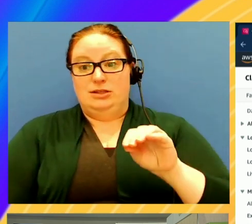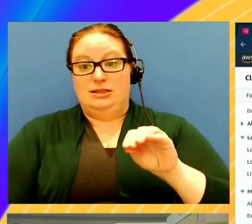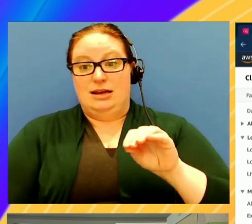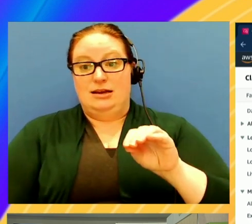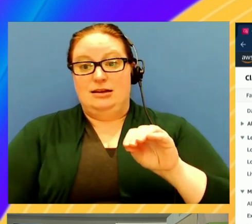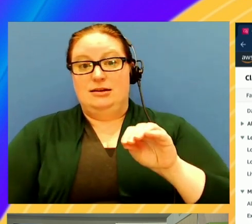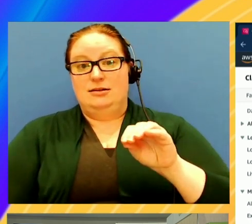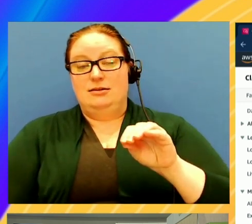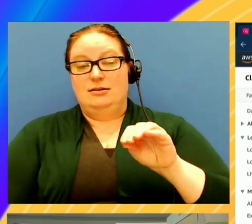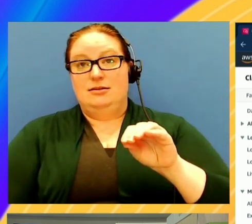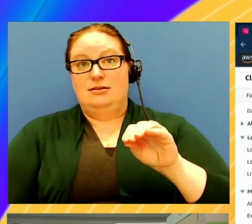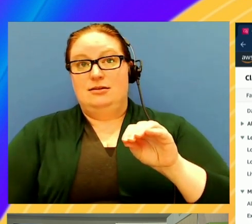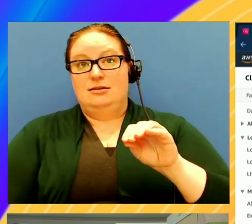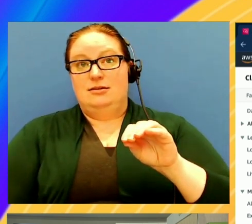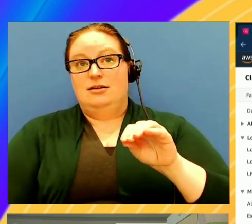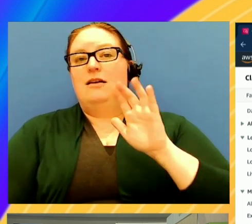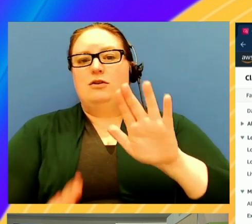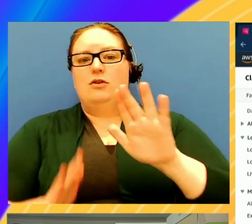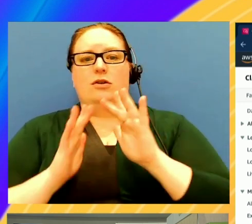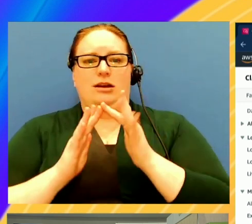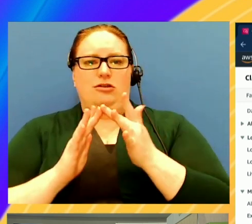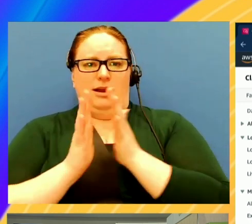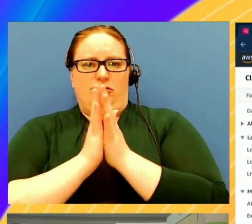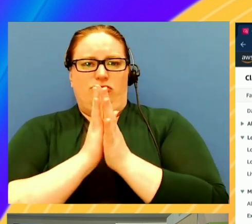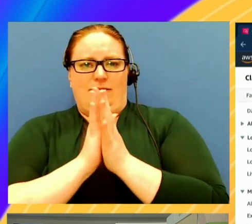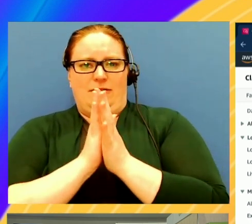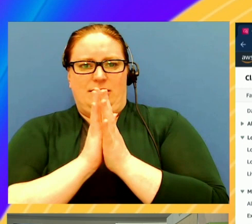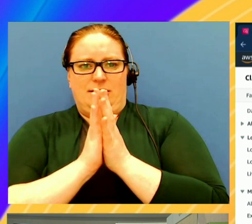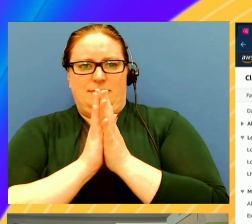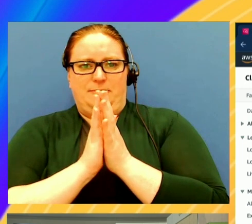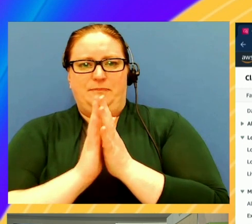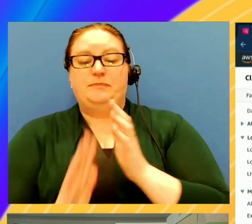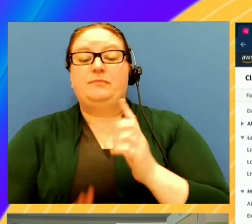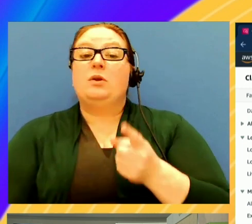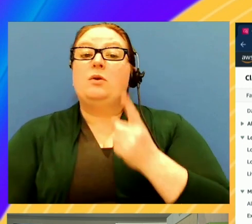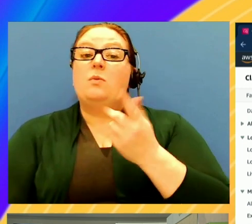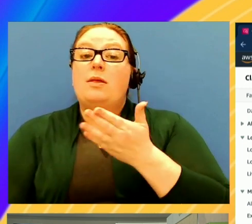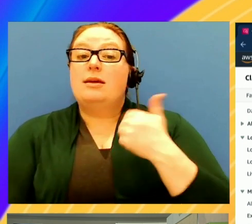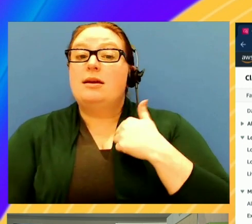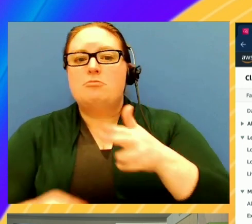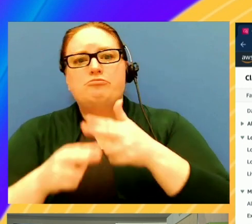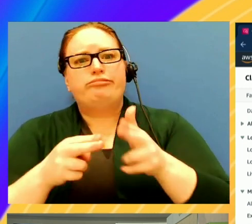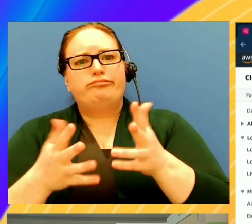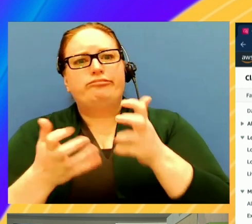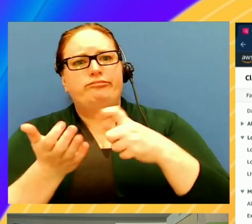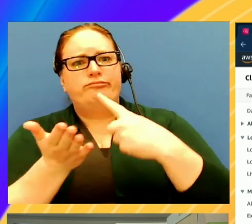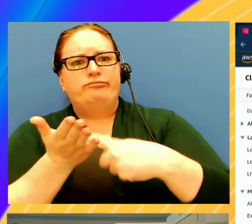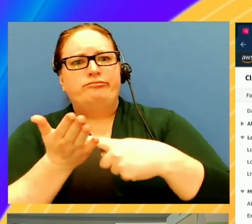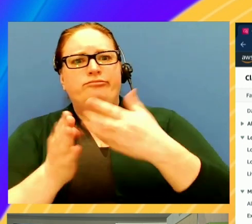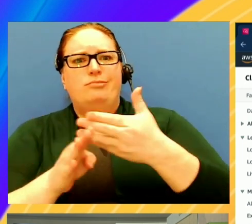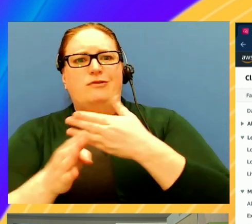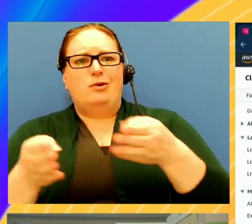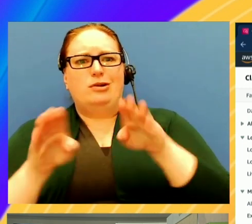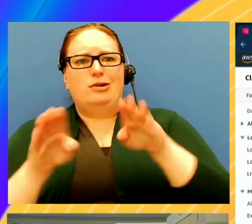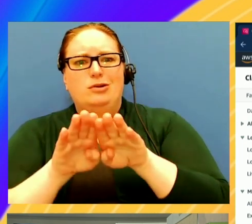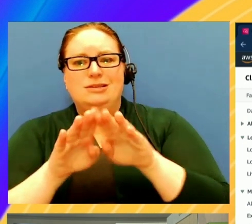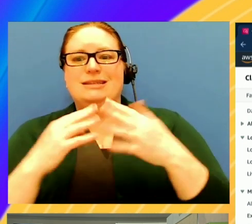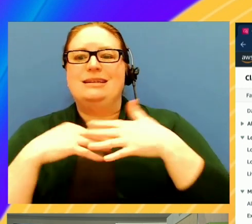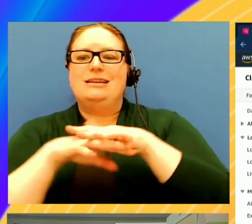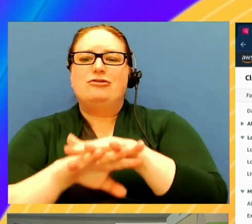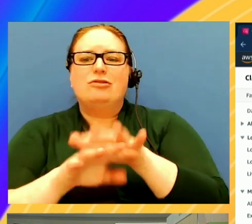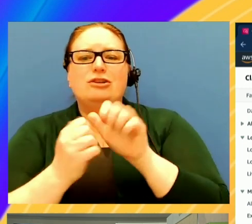of your internet traffic. And one other thing that I quickly wanted to touch before I close is integration with